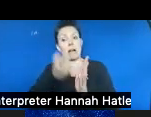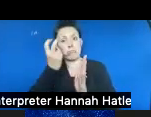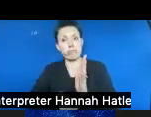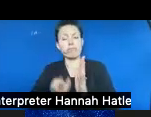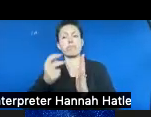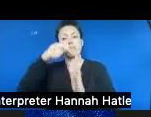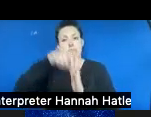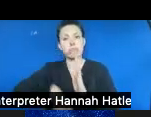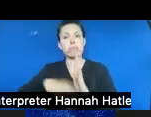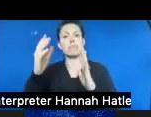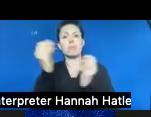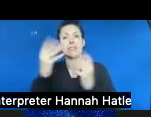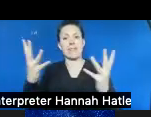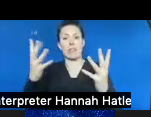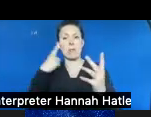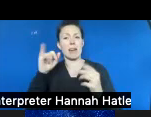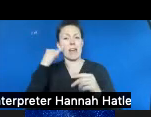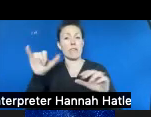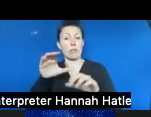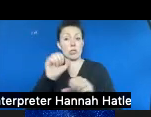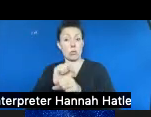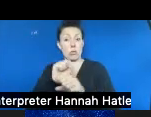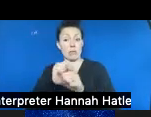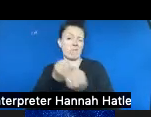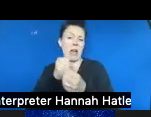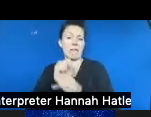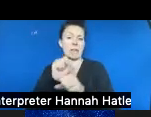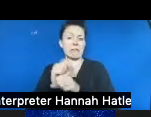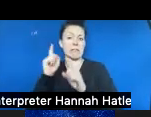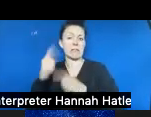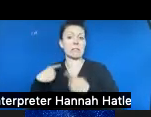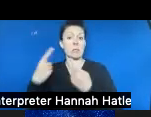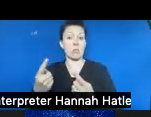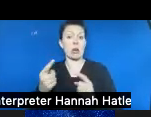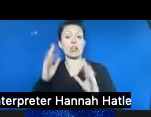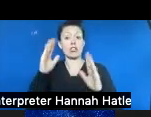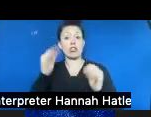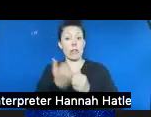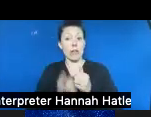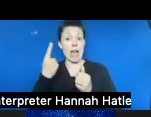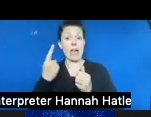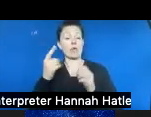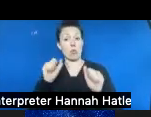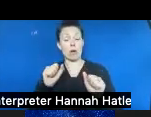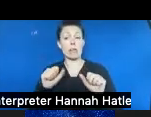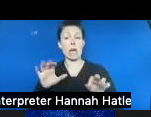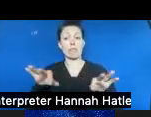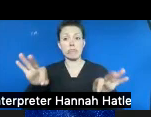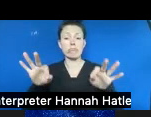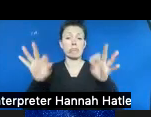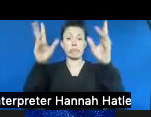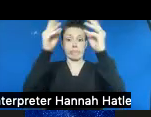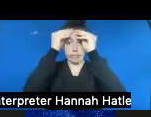I have, that hopefully we get to have some discussion and you can add things into the chat too to contribute your experience and